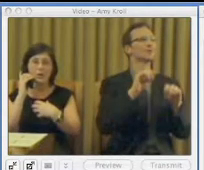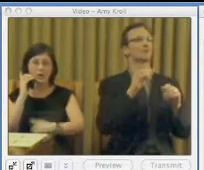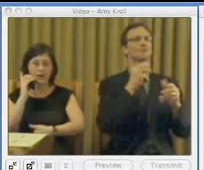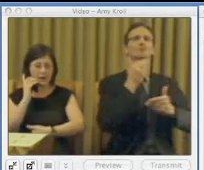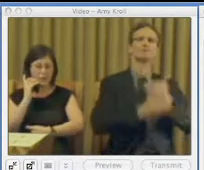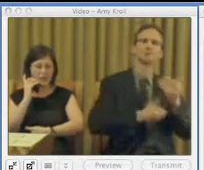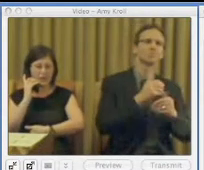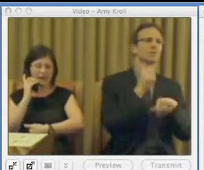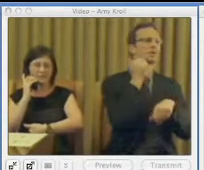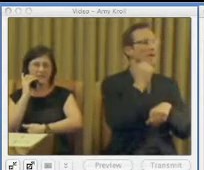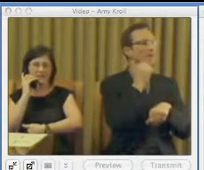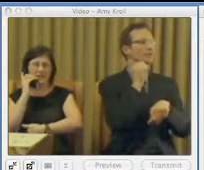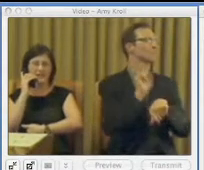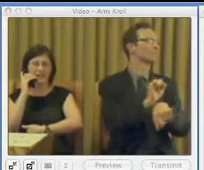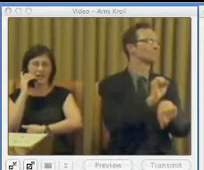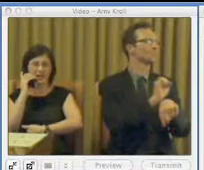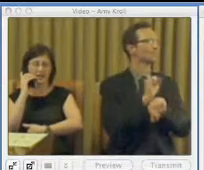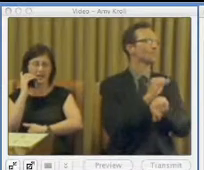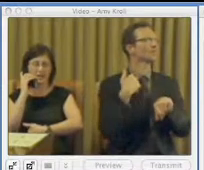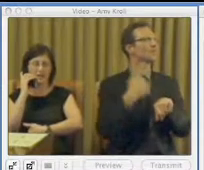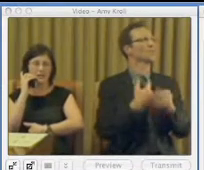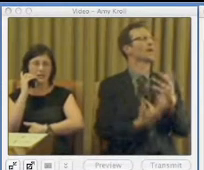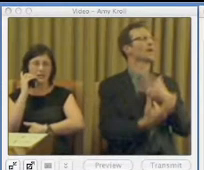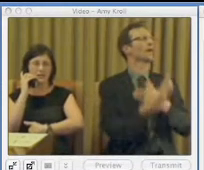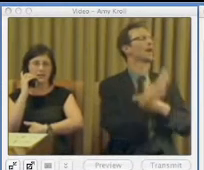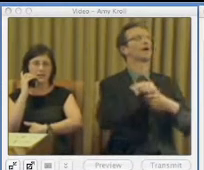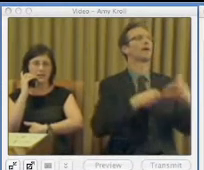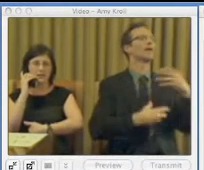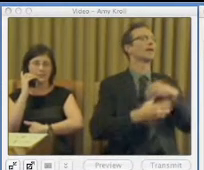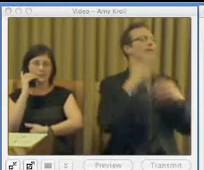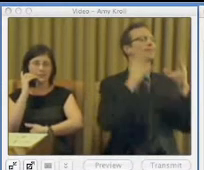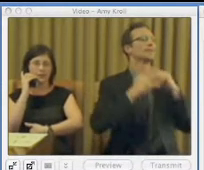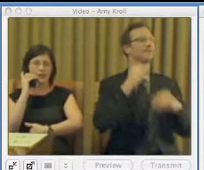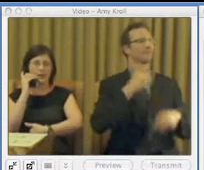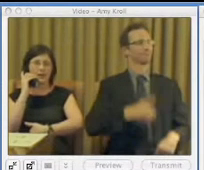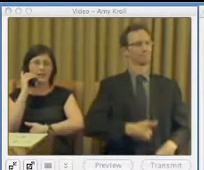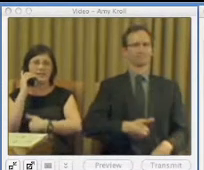at the coalface, like I said earlier, we have this instinct.